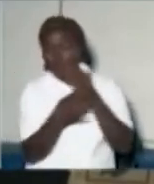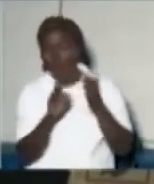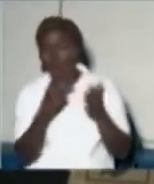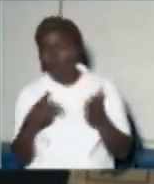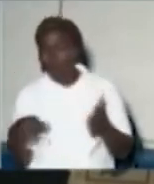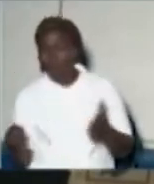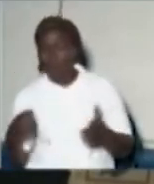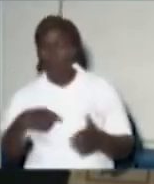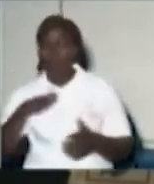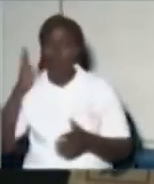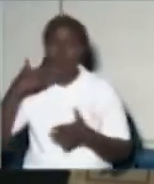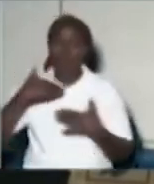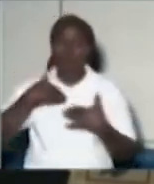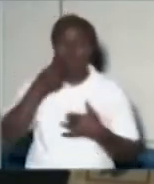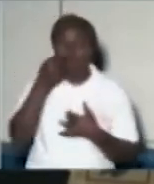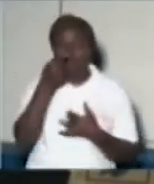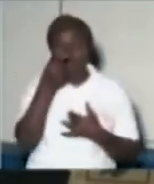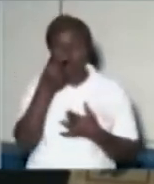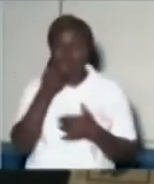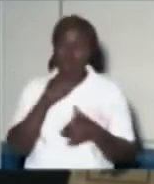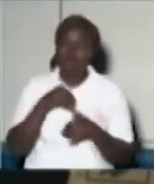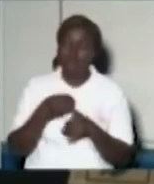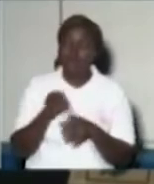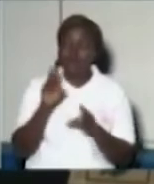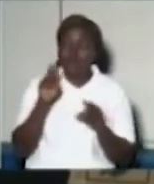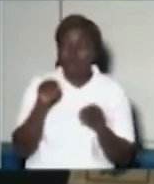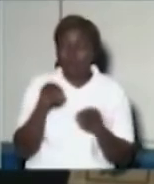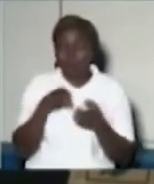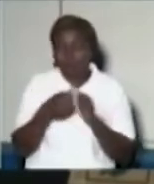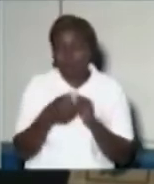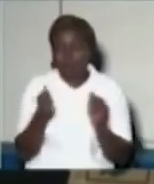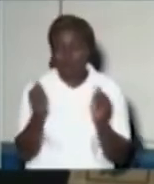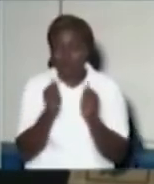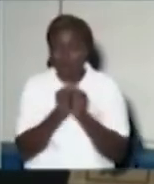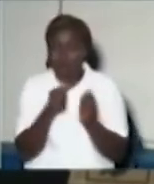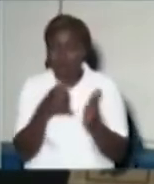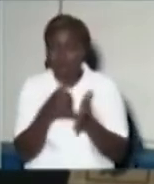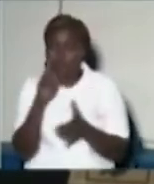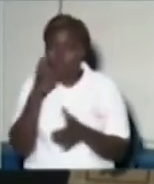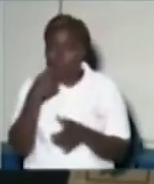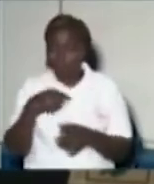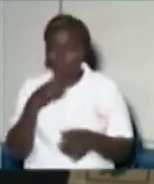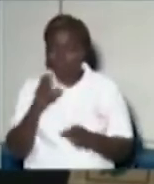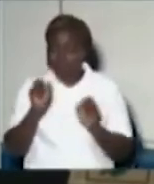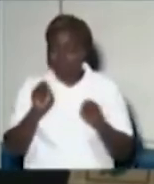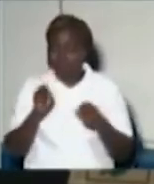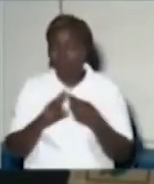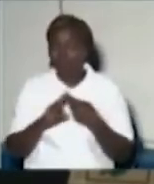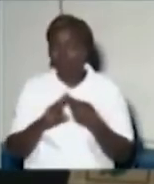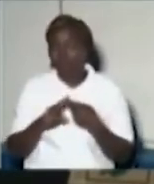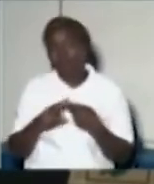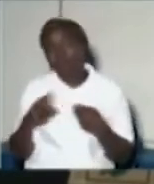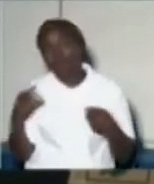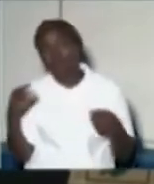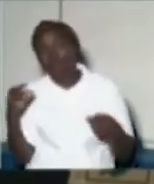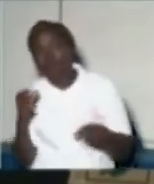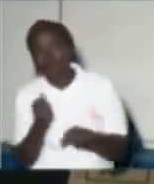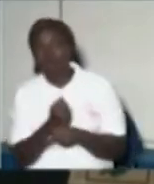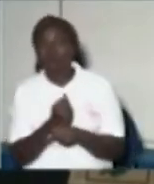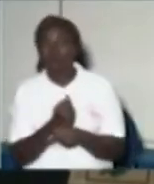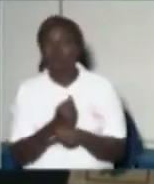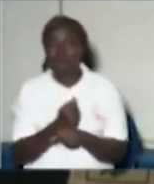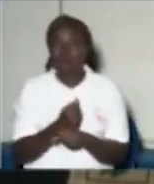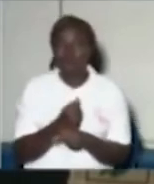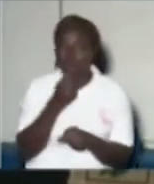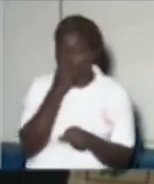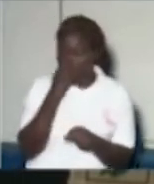have little or no problem at all with subsidy. And once we are able to get the residue of the subsidy,